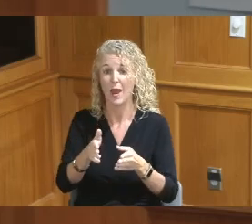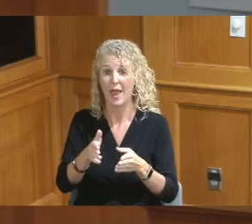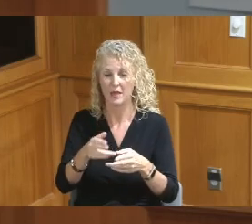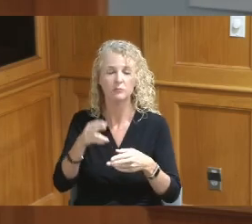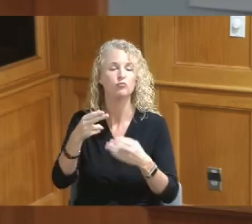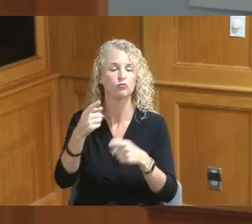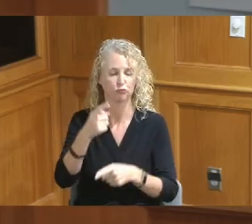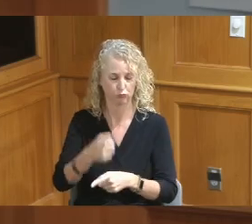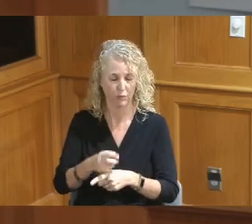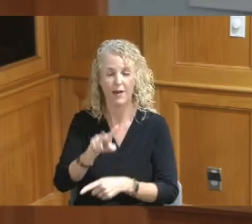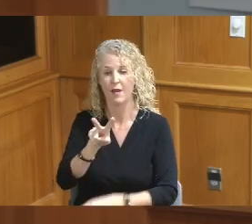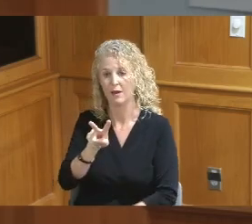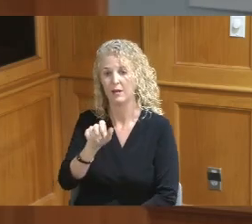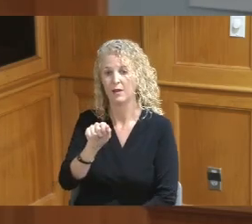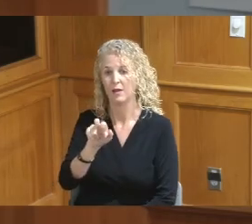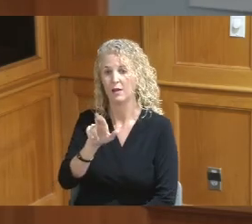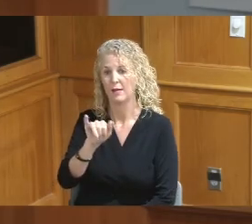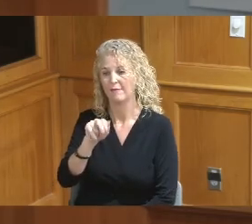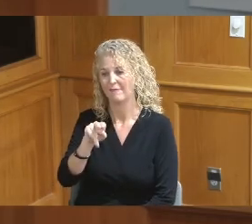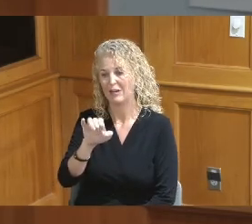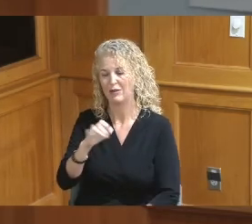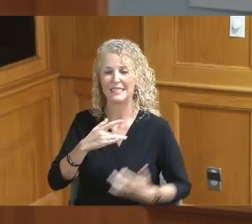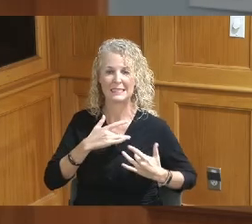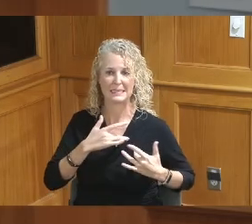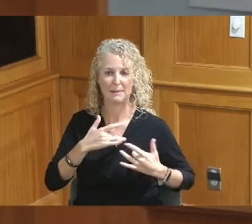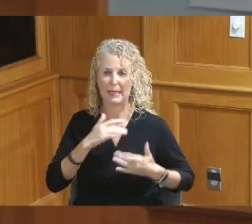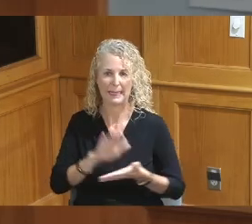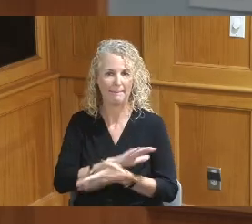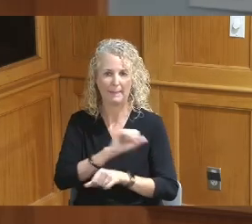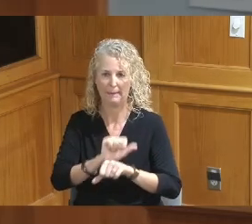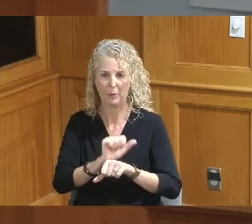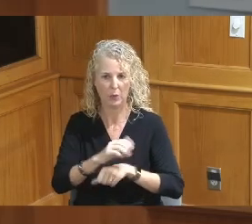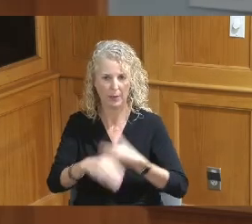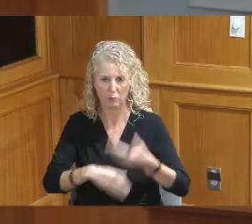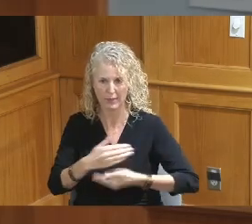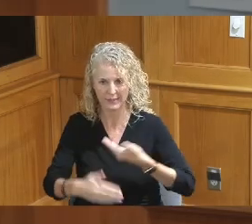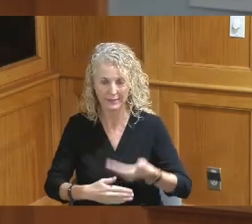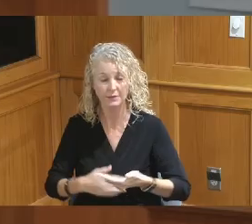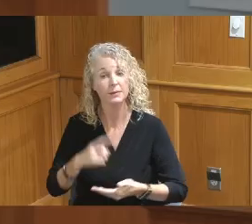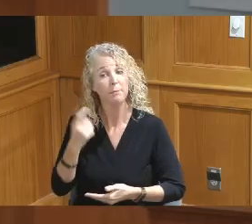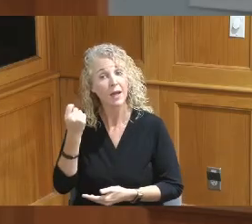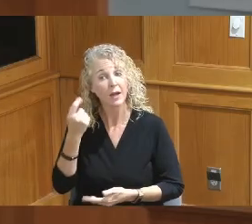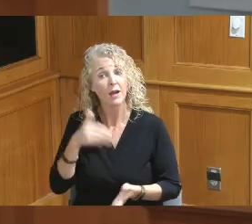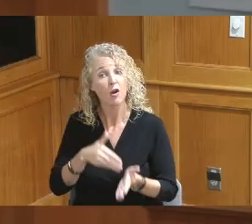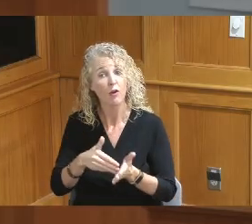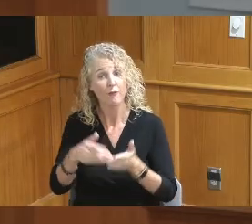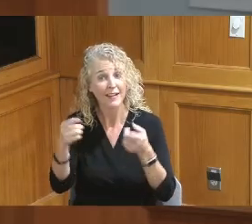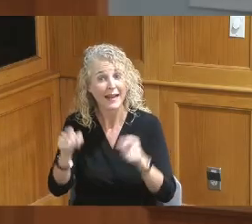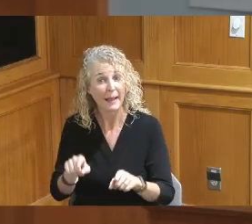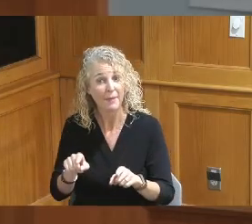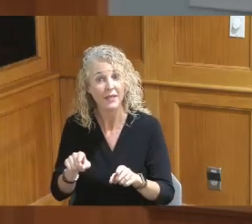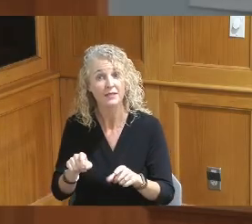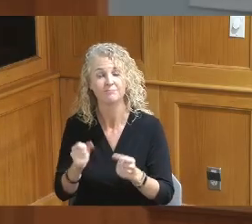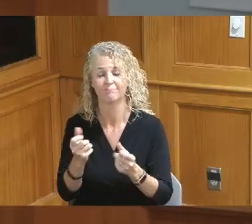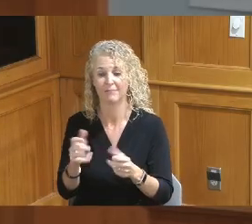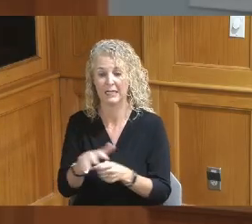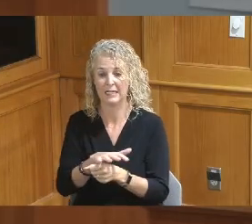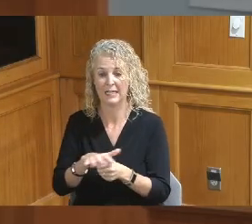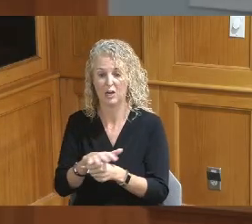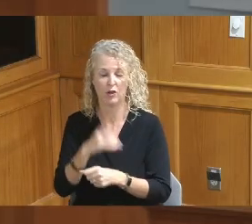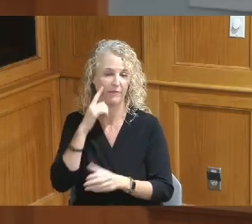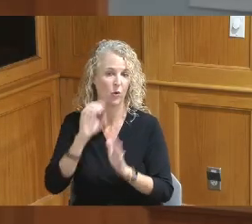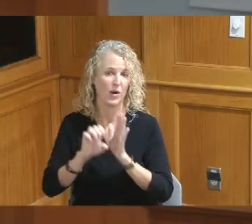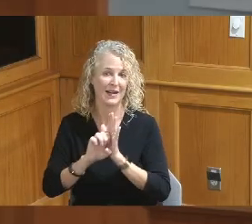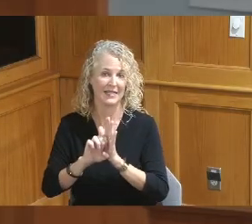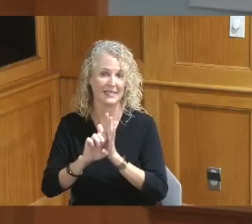is a variance, which is usually some administrative process that someone can go through. But oftentimes a change like this in a lot of the jurisdictions, and for